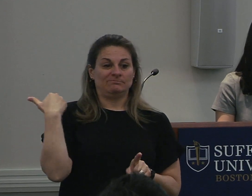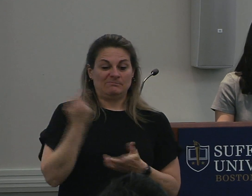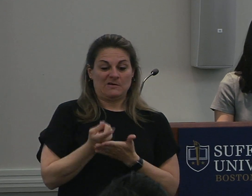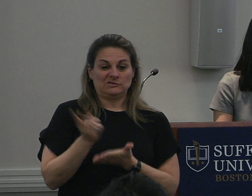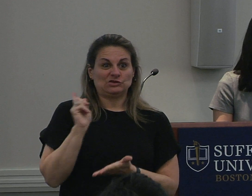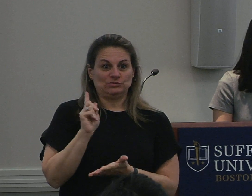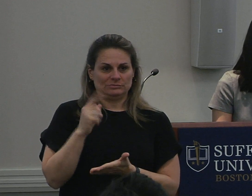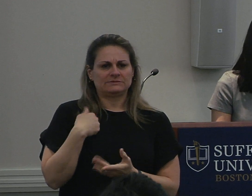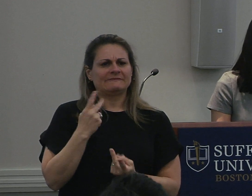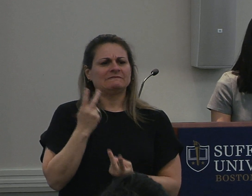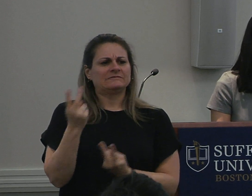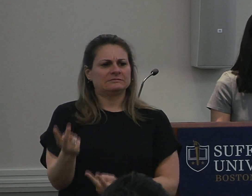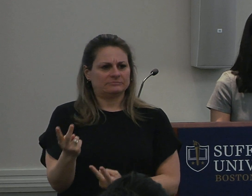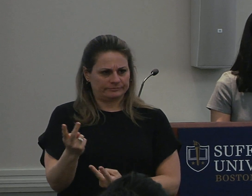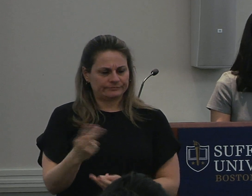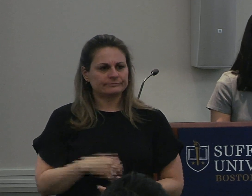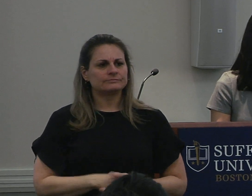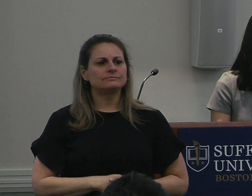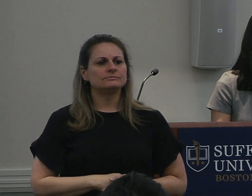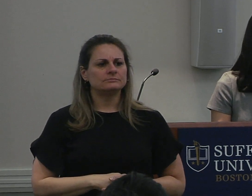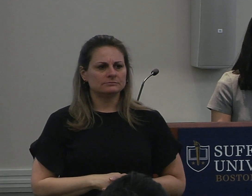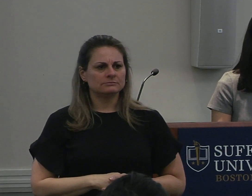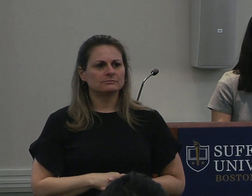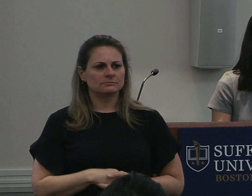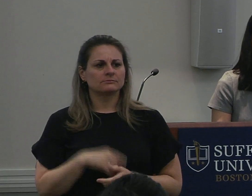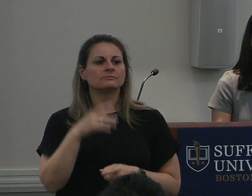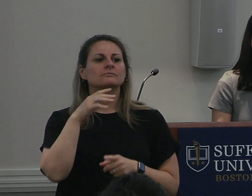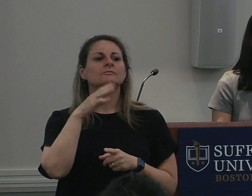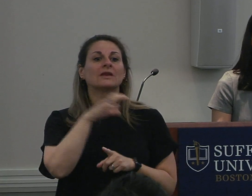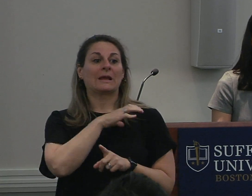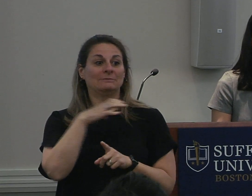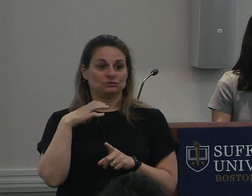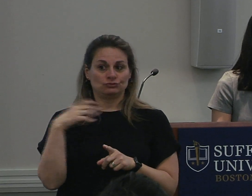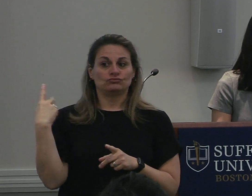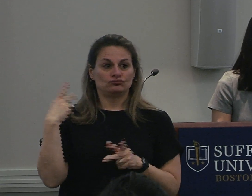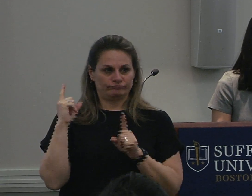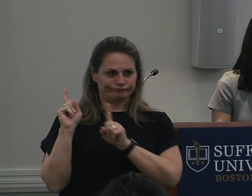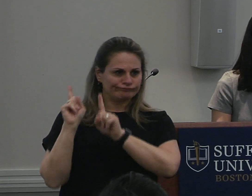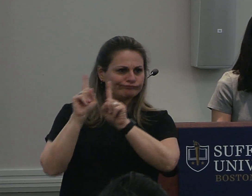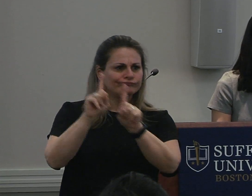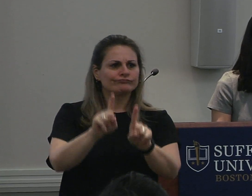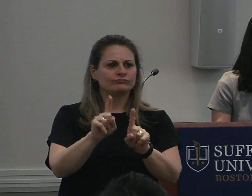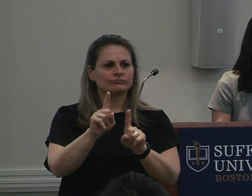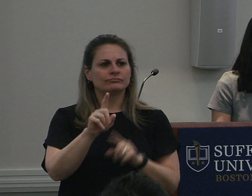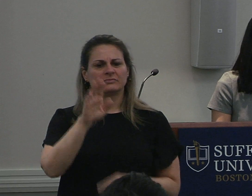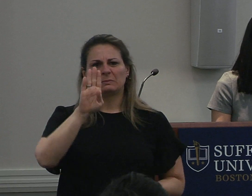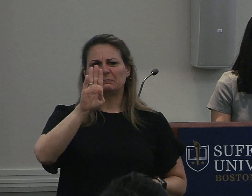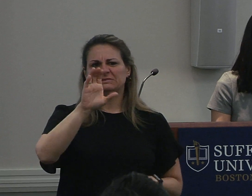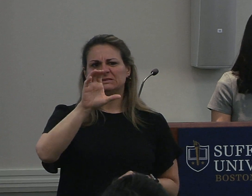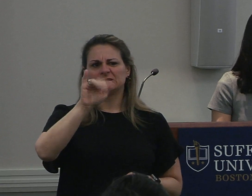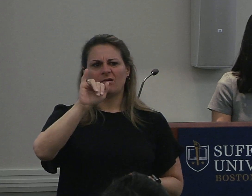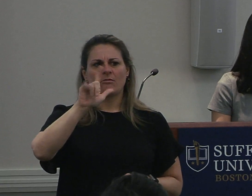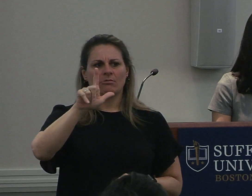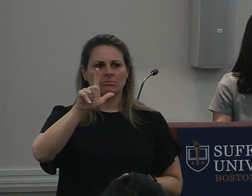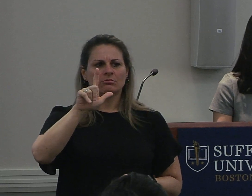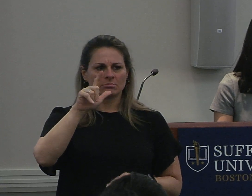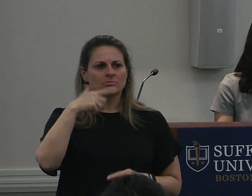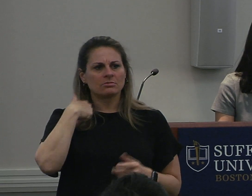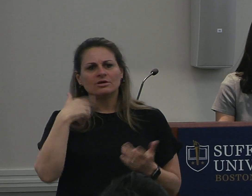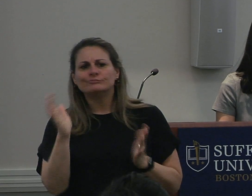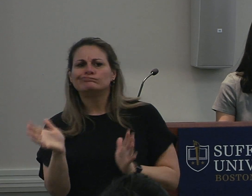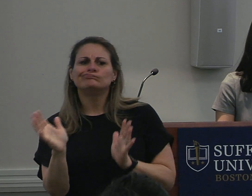Independent Living, where we talked about a number of important items, whether it was increasing our supply